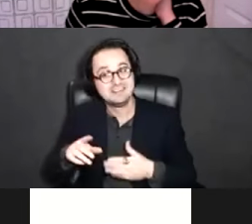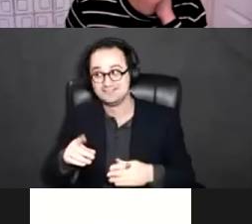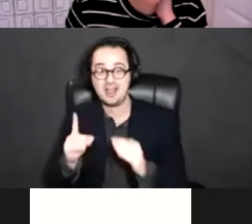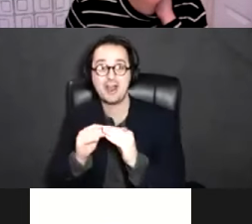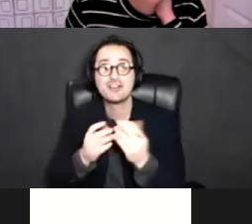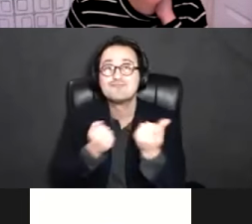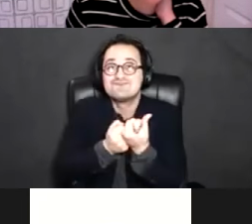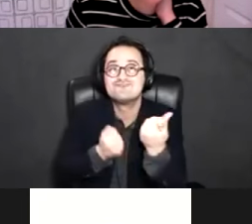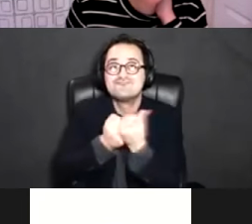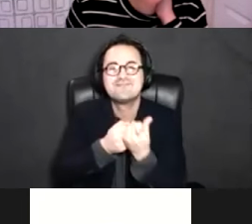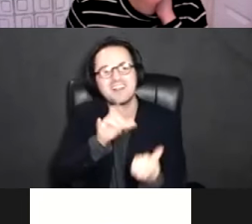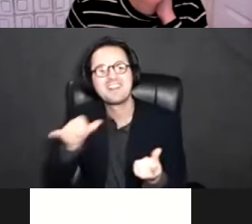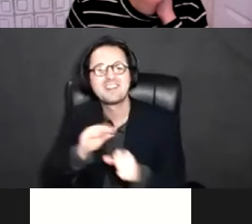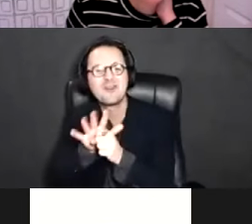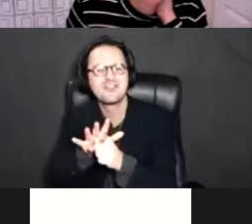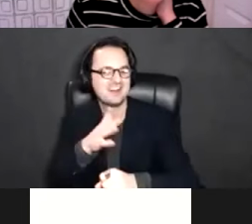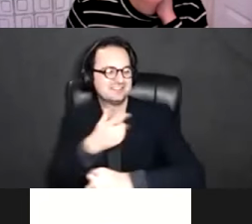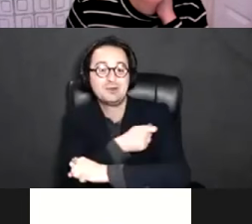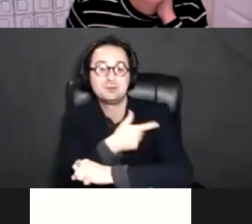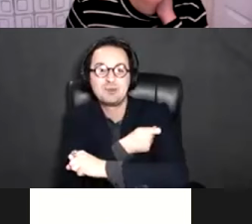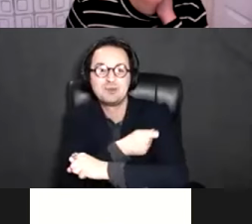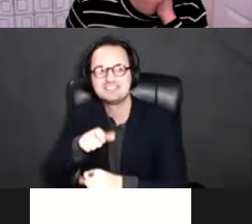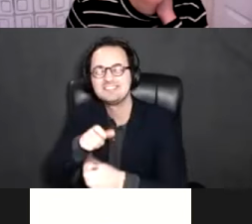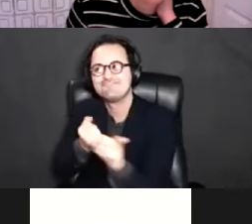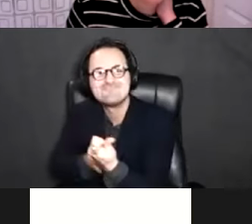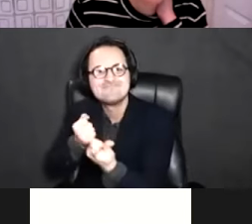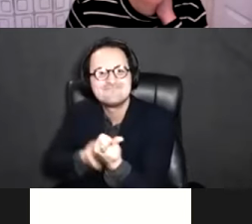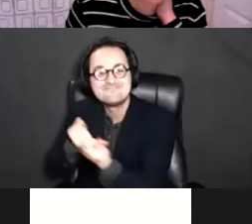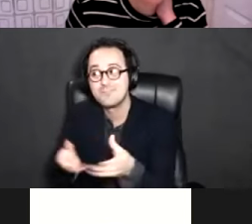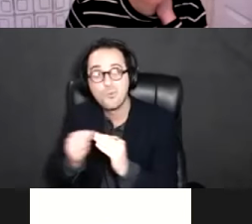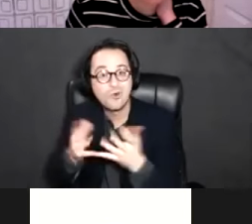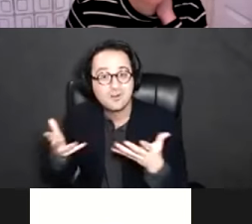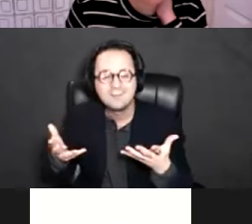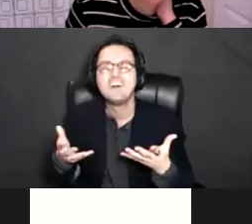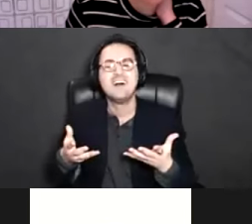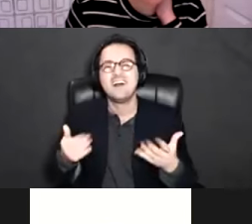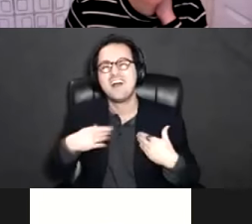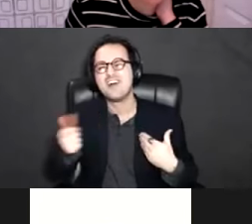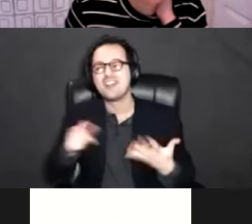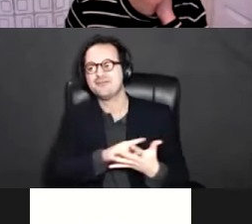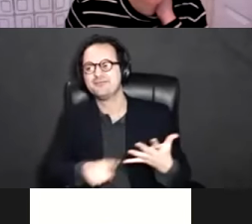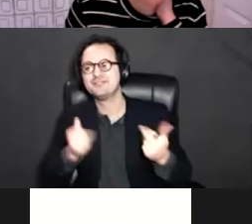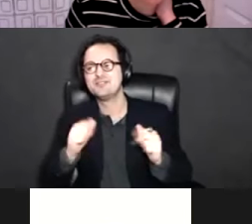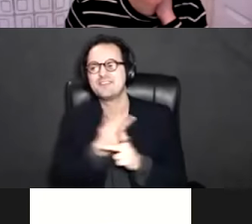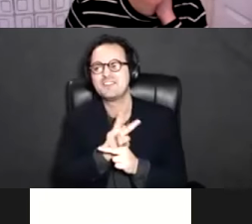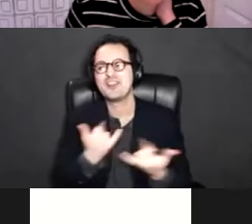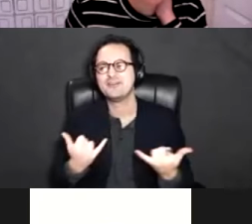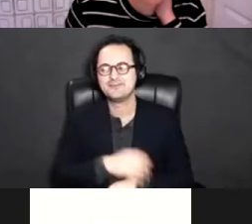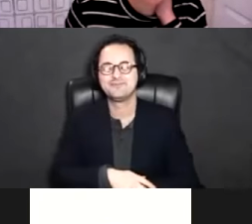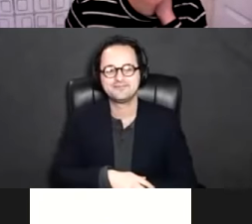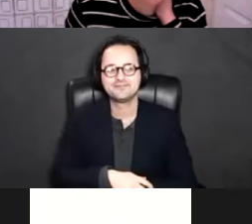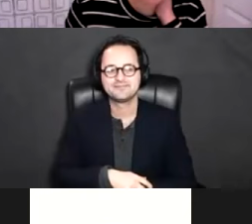of intervention to keep, you know, getting back to where we need to be? Those are other directions we're trying to figure out now. Great, thank